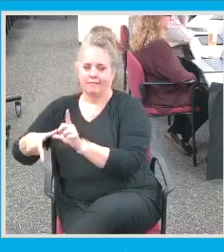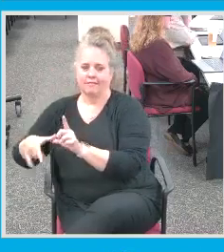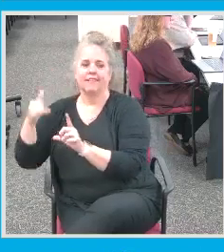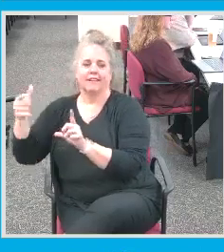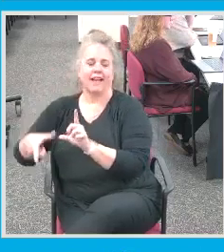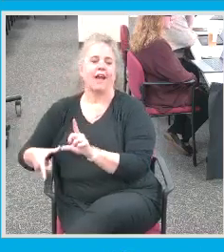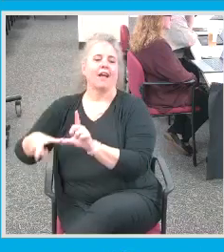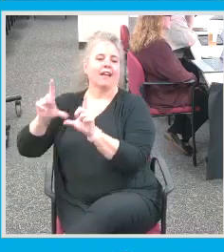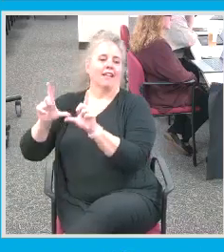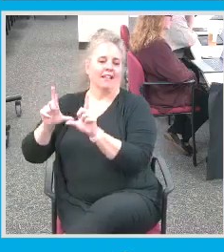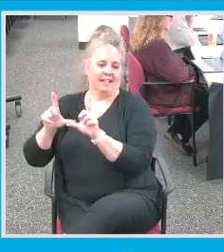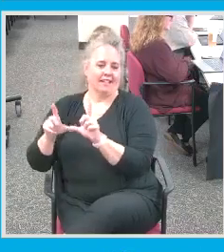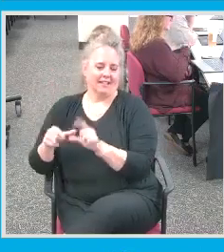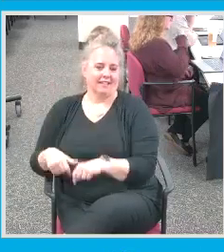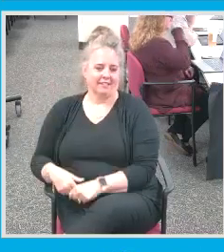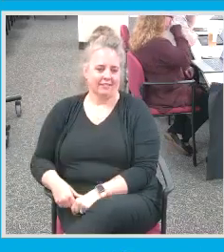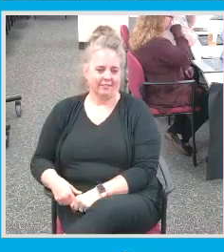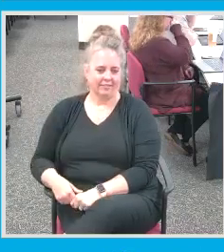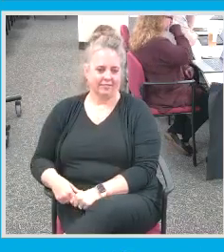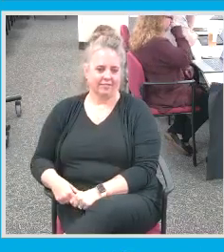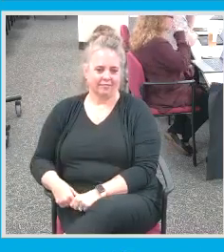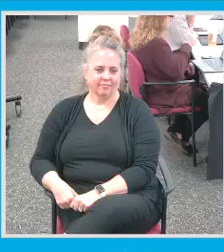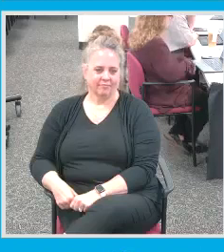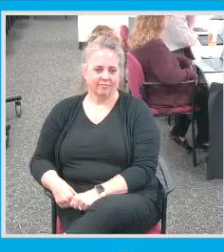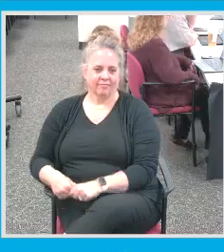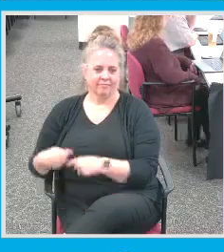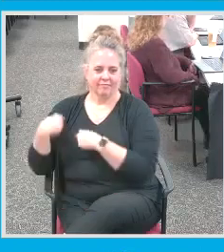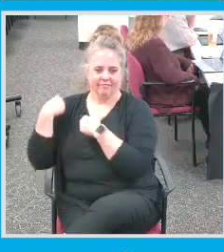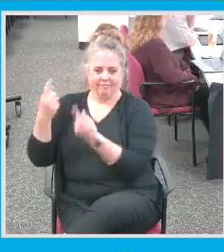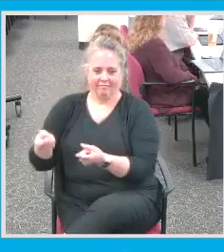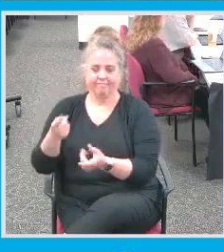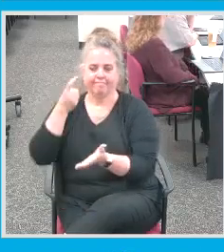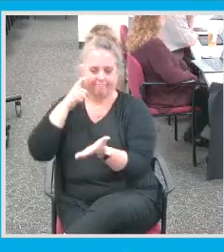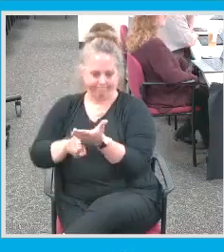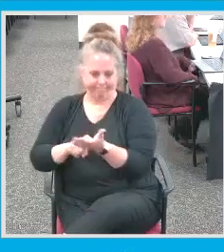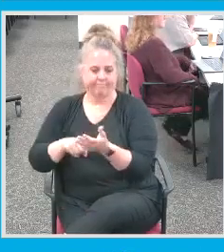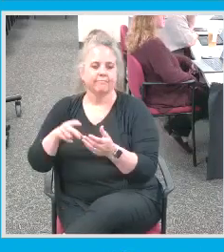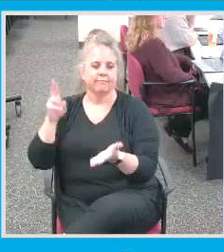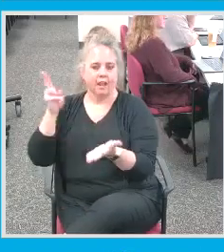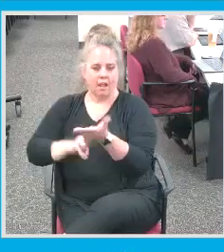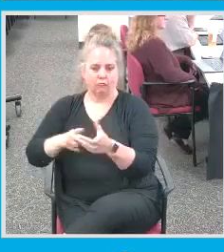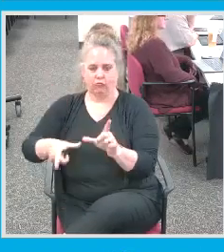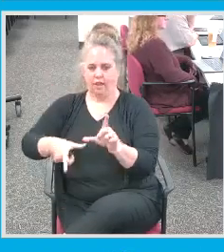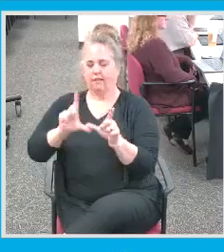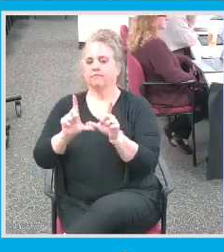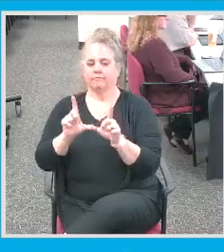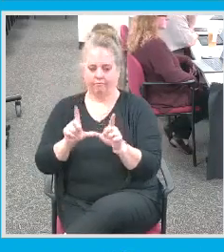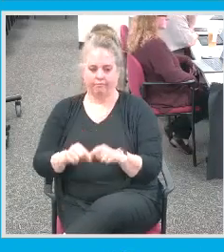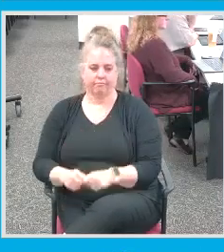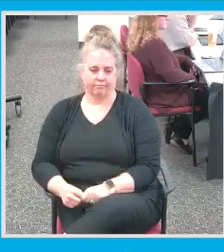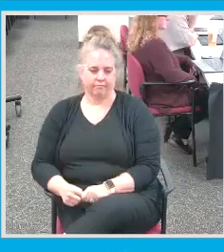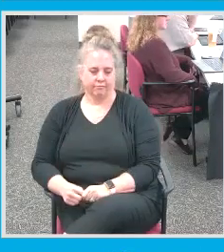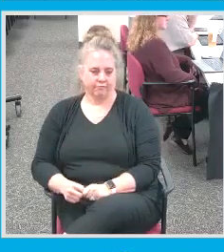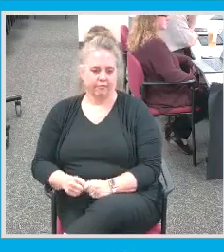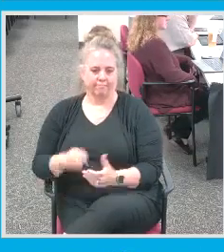county. So we are a nationally recognized evidence-based program that serves first-time low-income